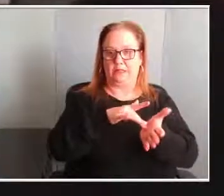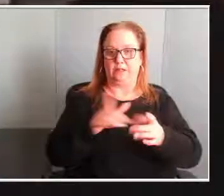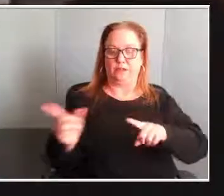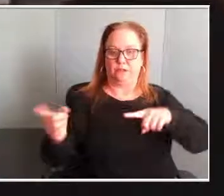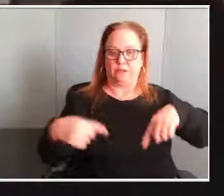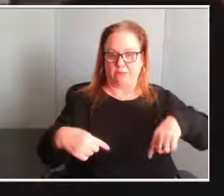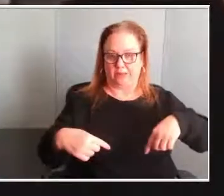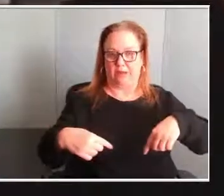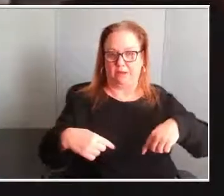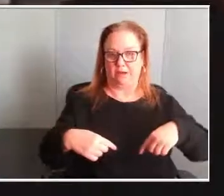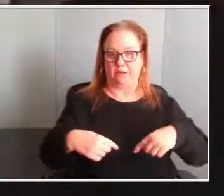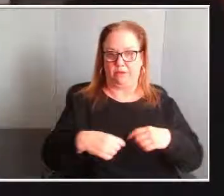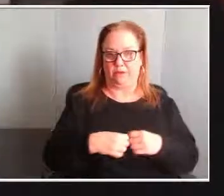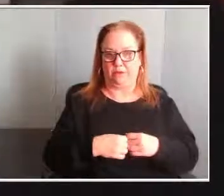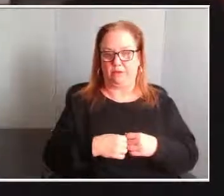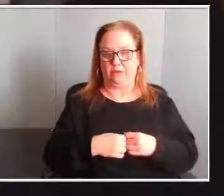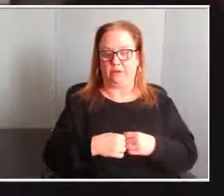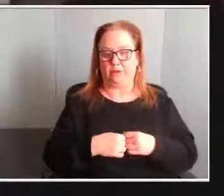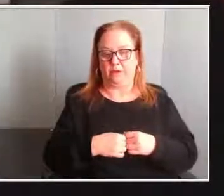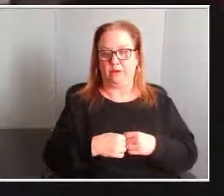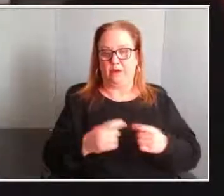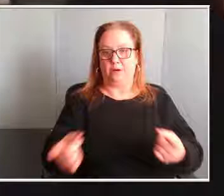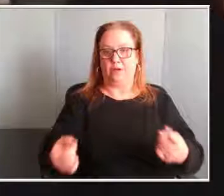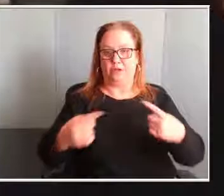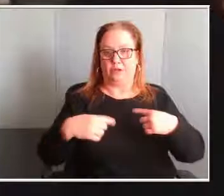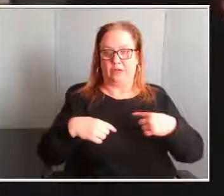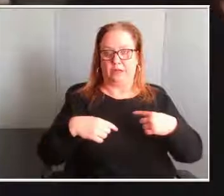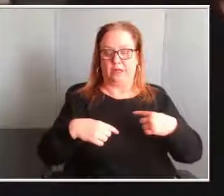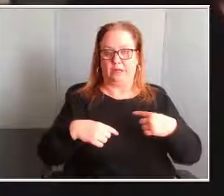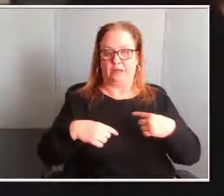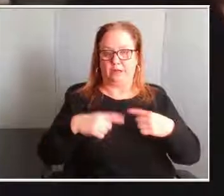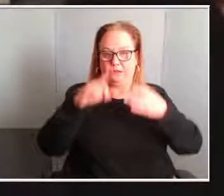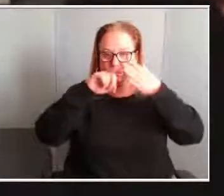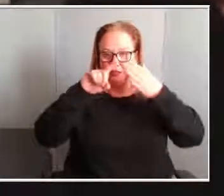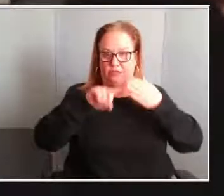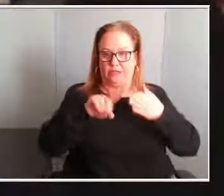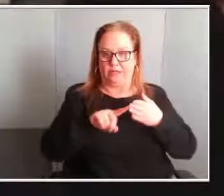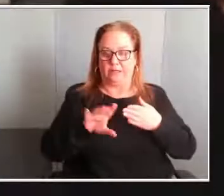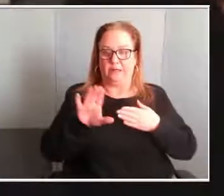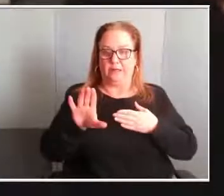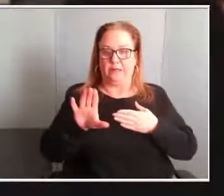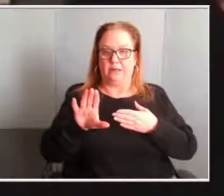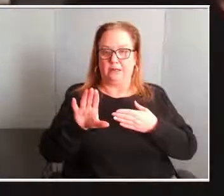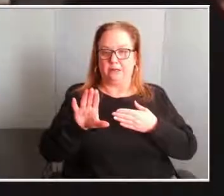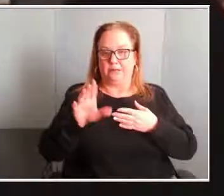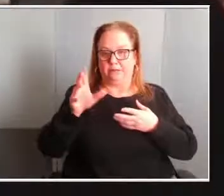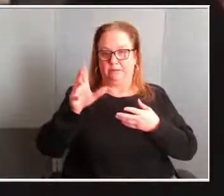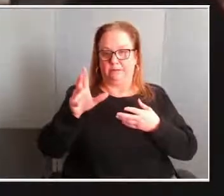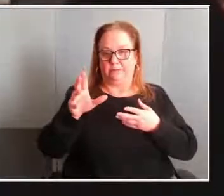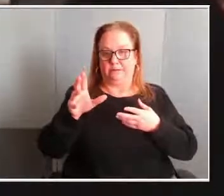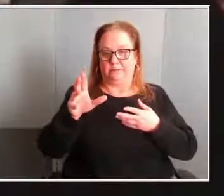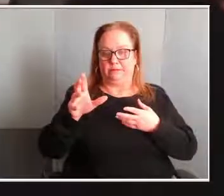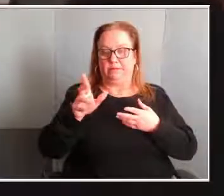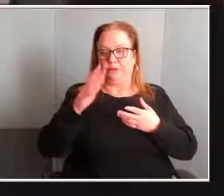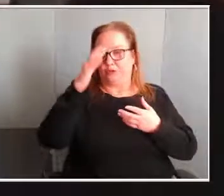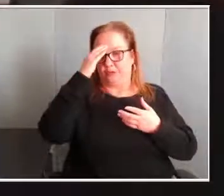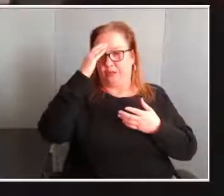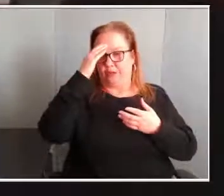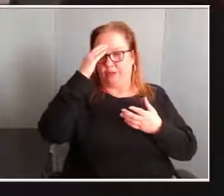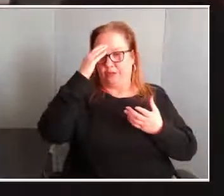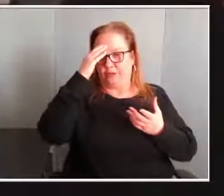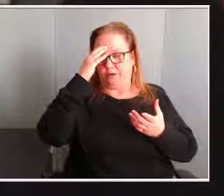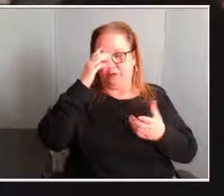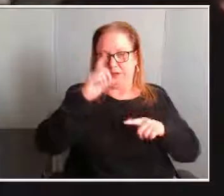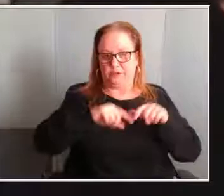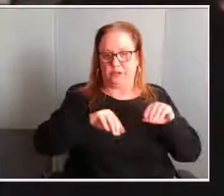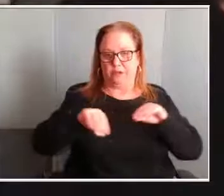right over. And when she came over, she checked him out, and she knew he wasn't able to